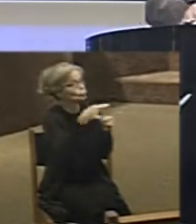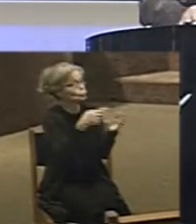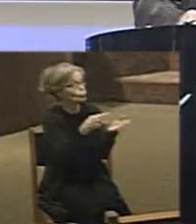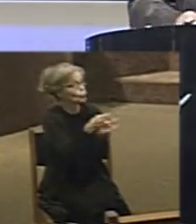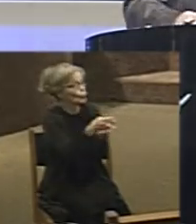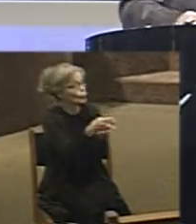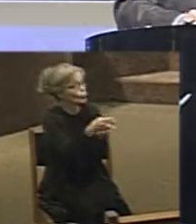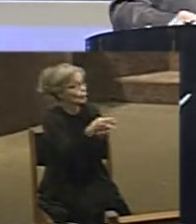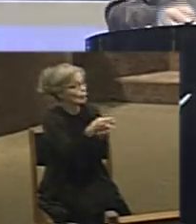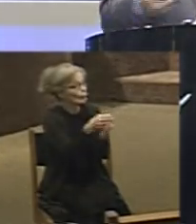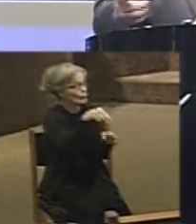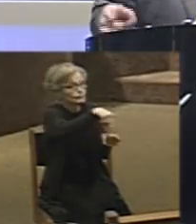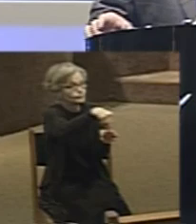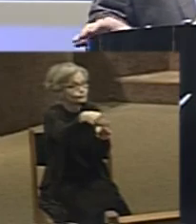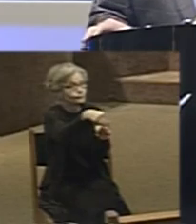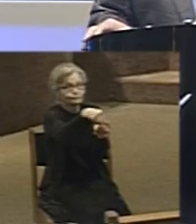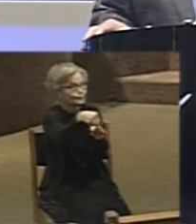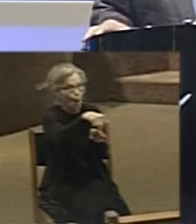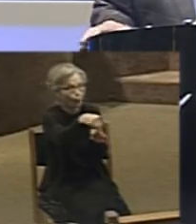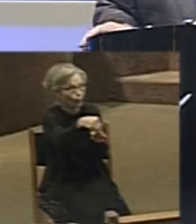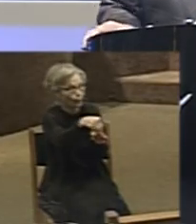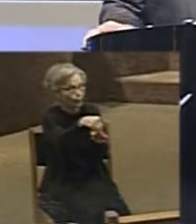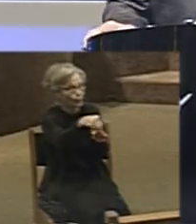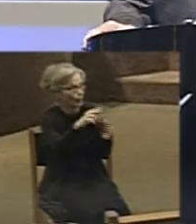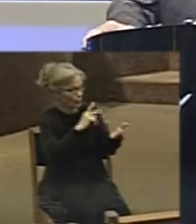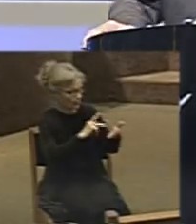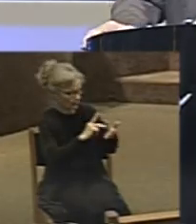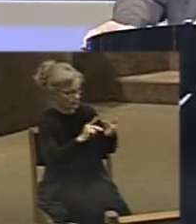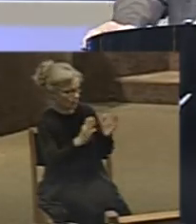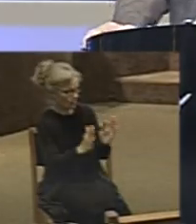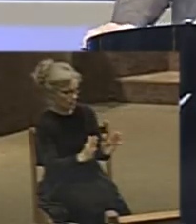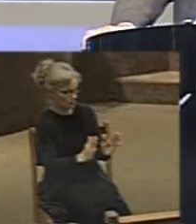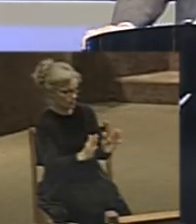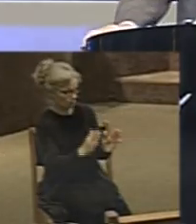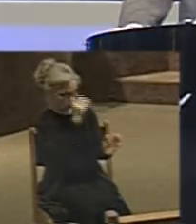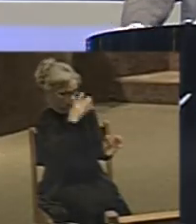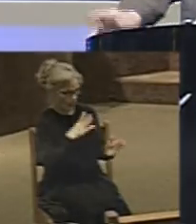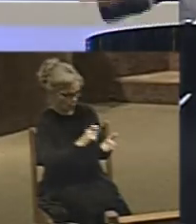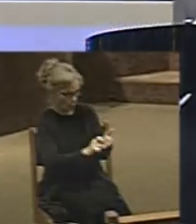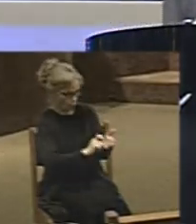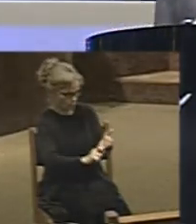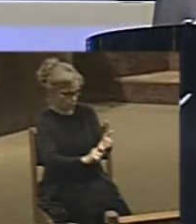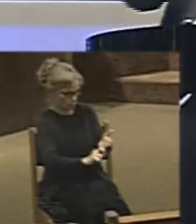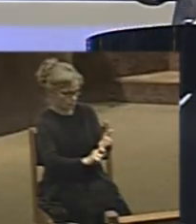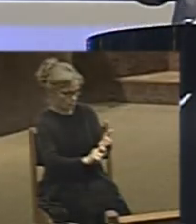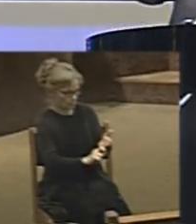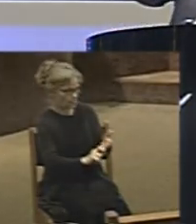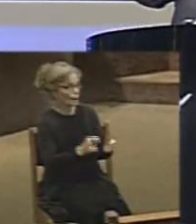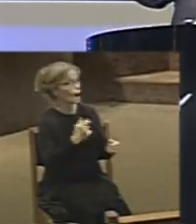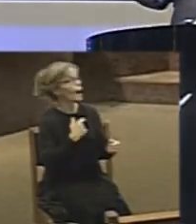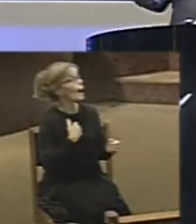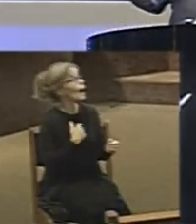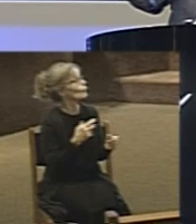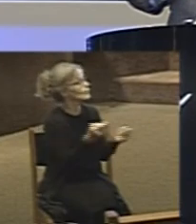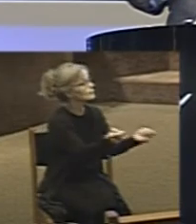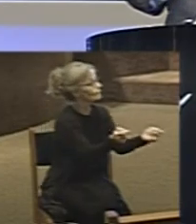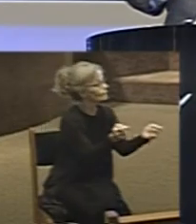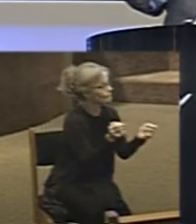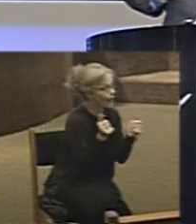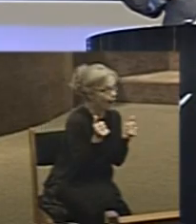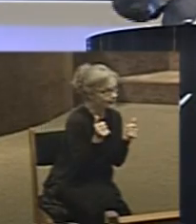truth, the psalmist admits, I made haste, say